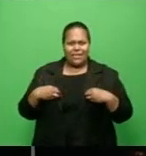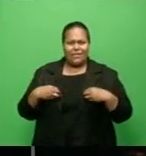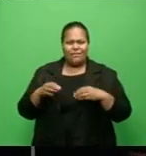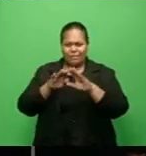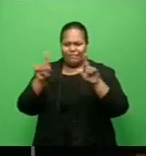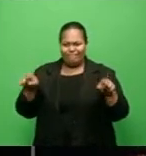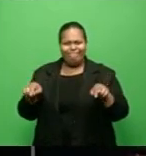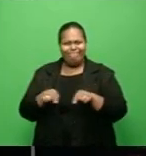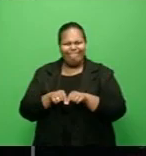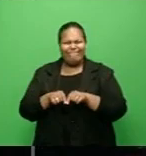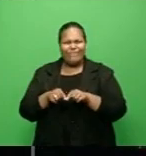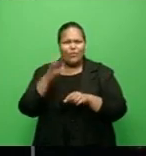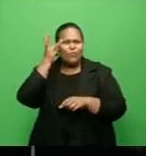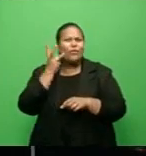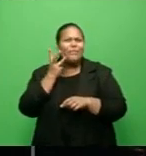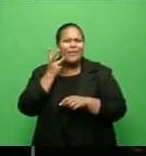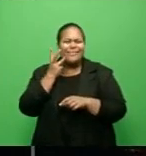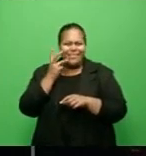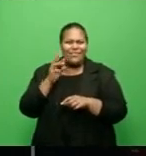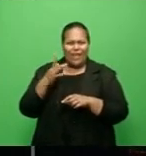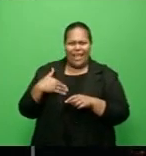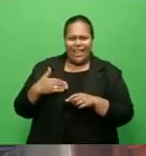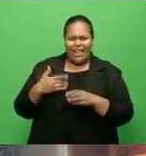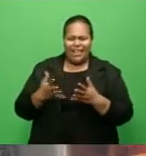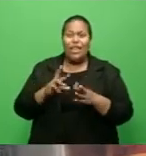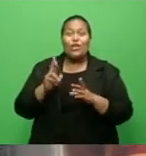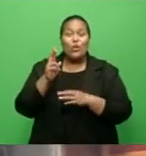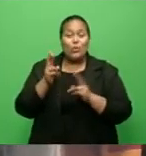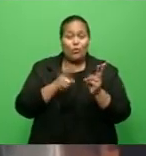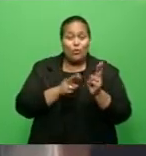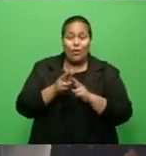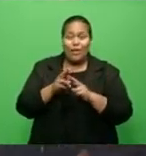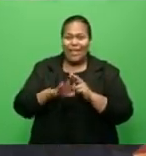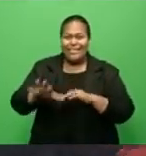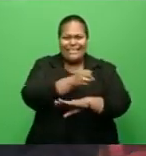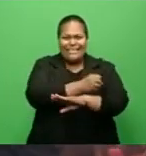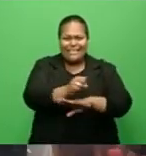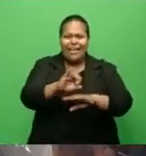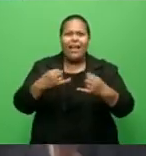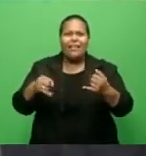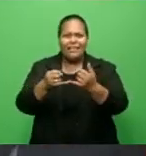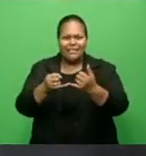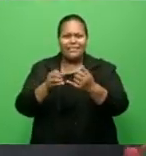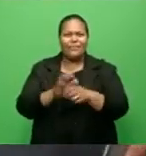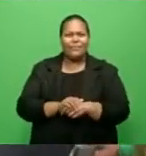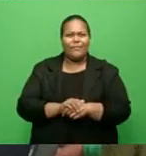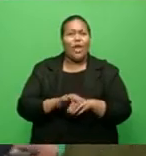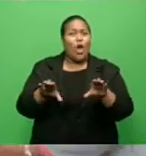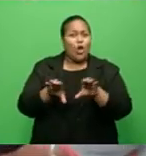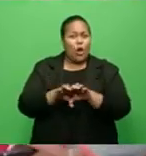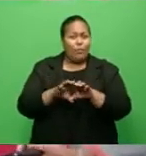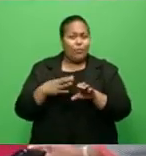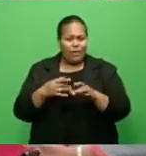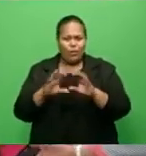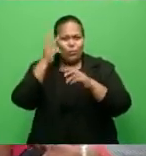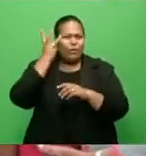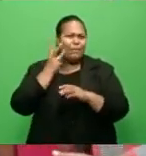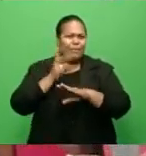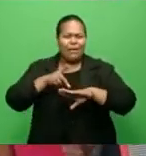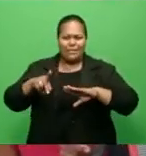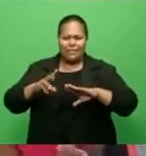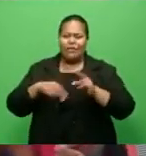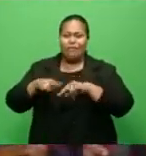and will impart the knowledge to other men in their communities. Ritika Pratap, FBC News. The Fiji Red Cross